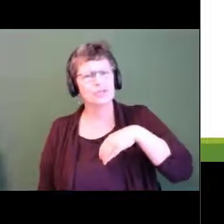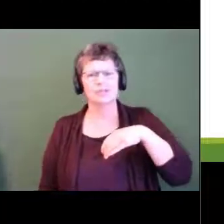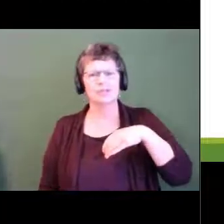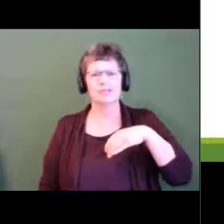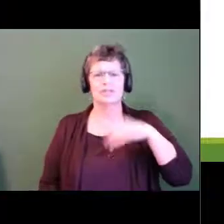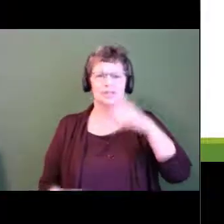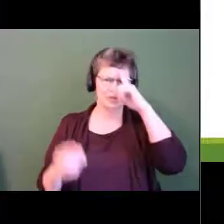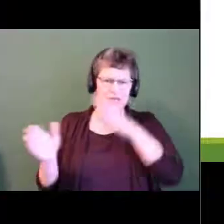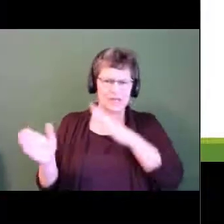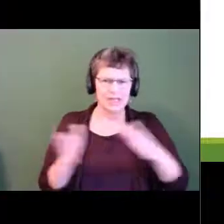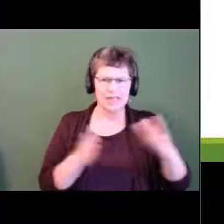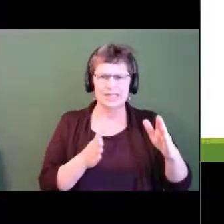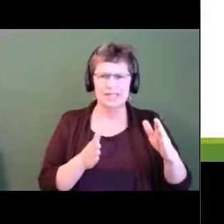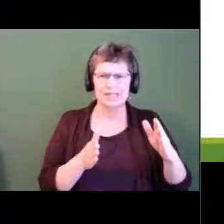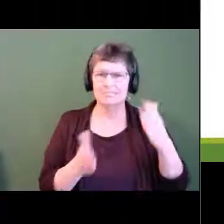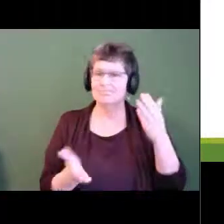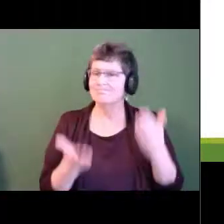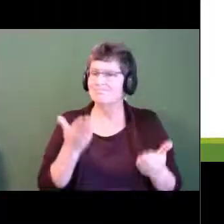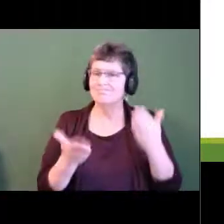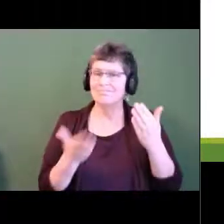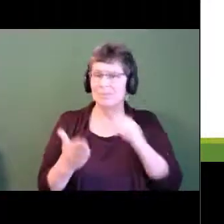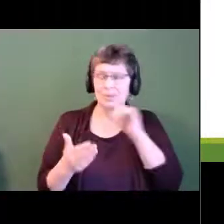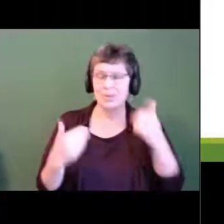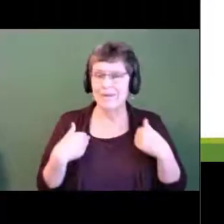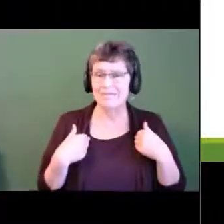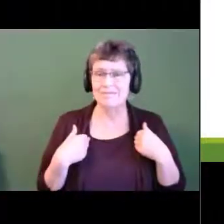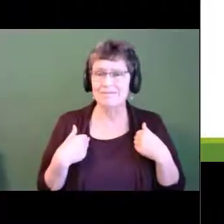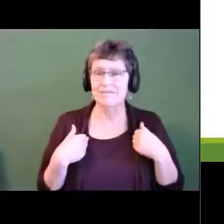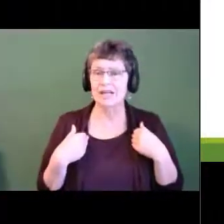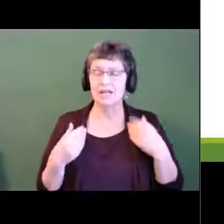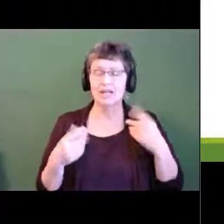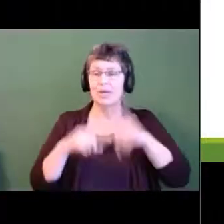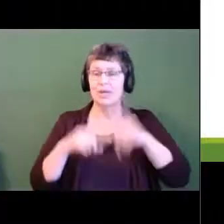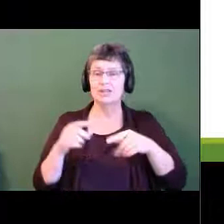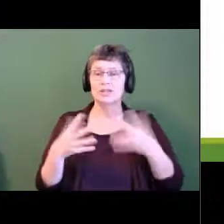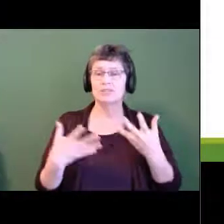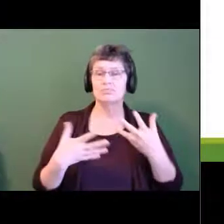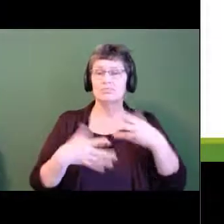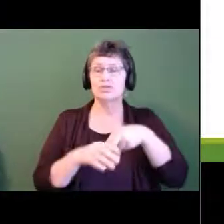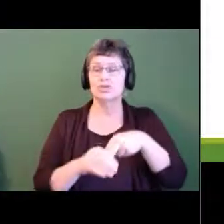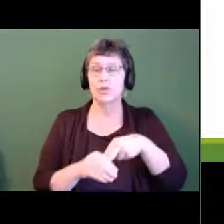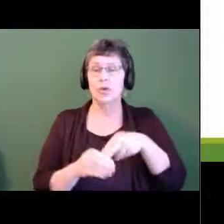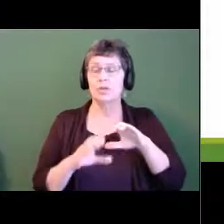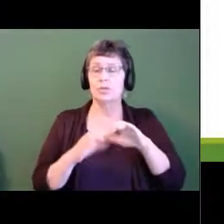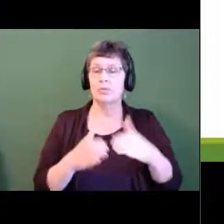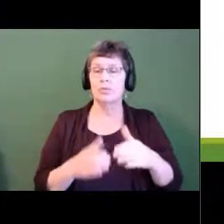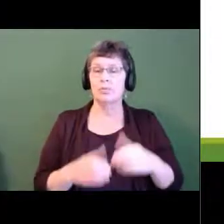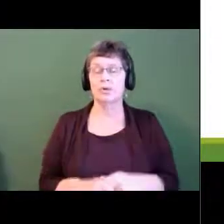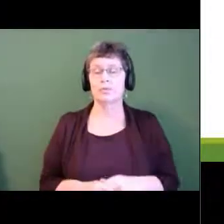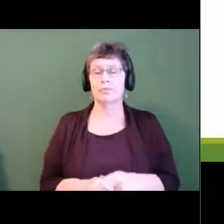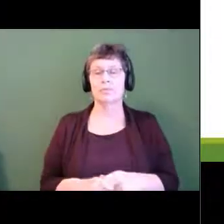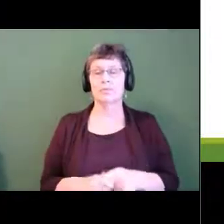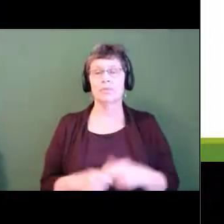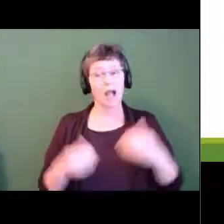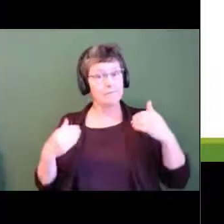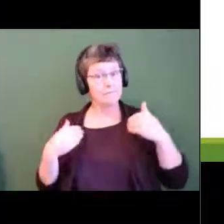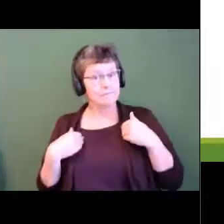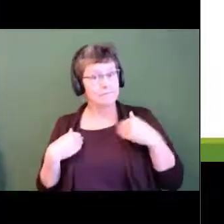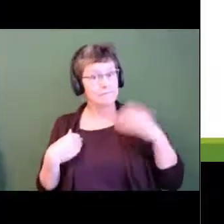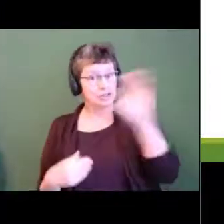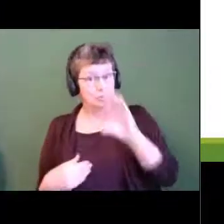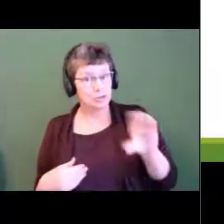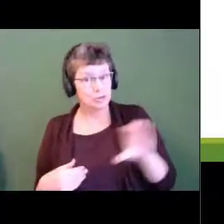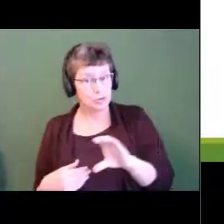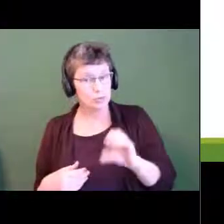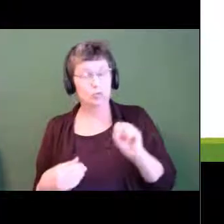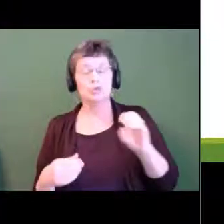group right now. I belong to an exercise class, but they're gone. You know, you can do it on Zoom, and I have Zoom, so that's not so